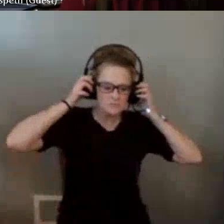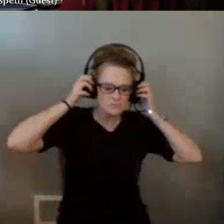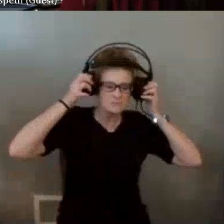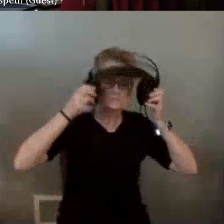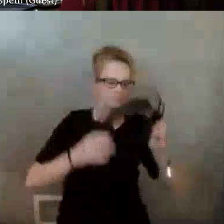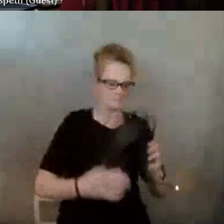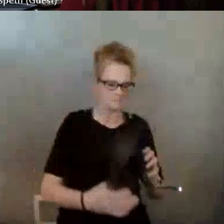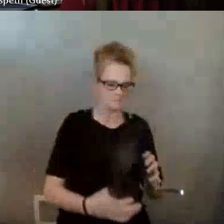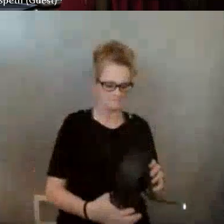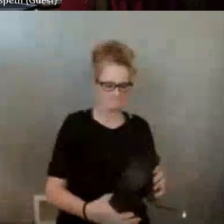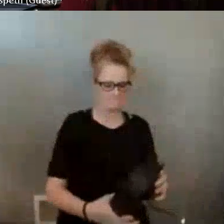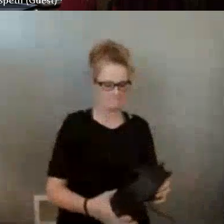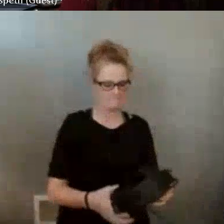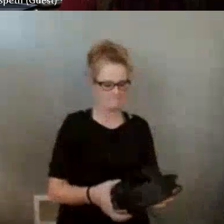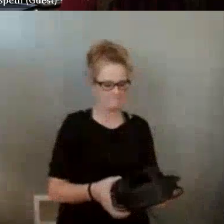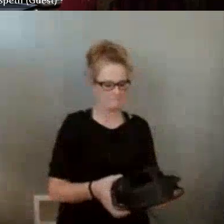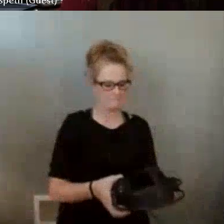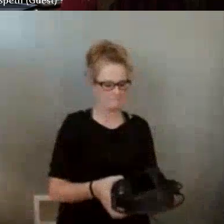Okay.